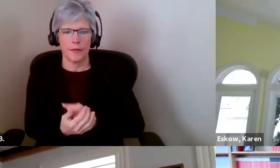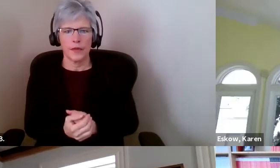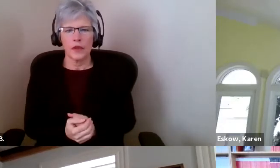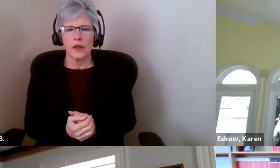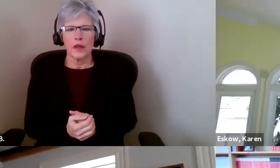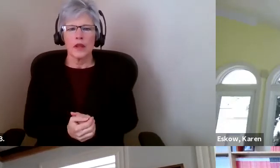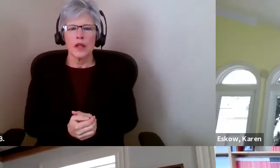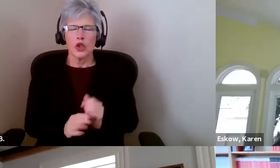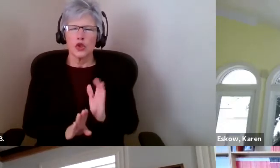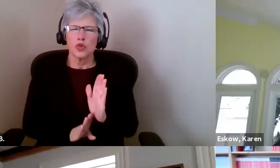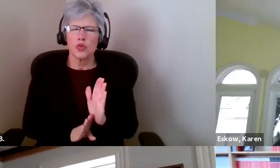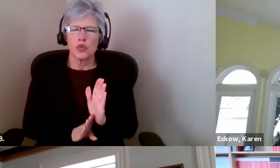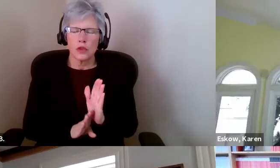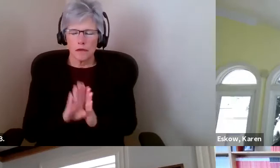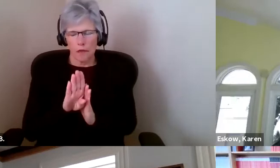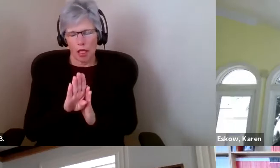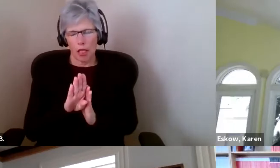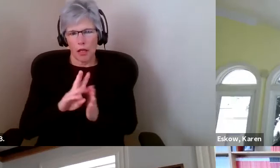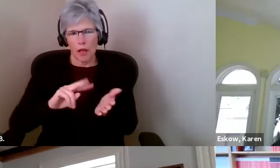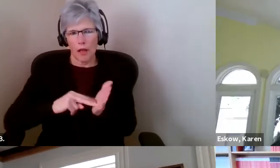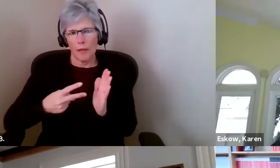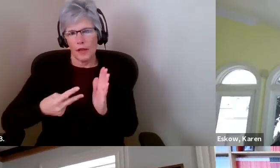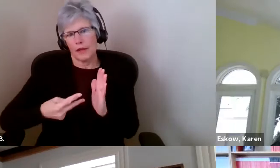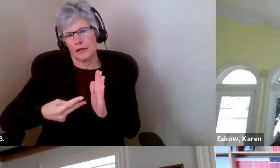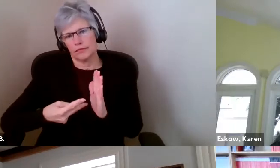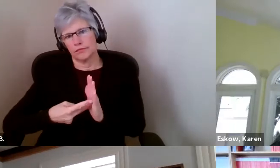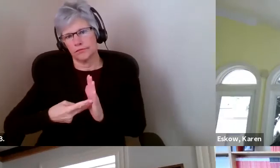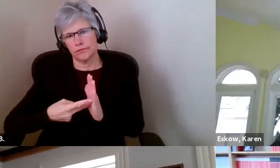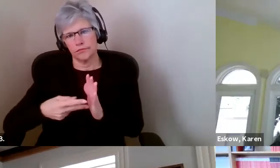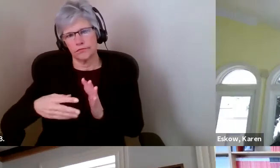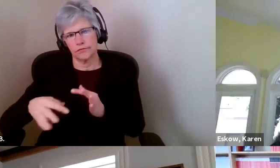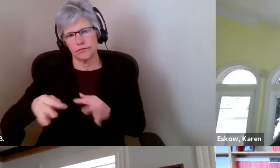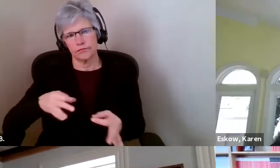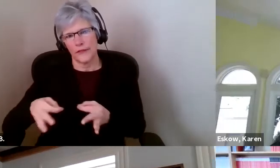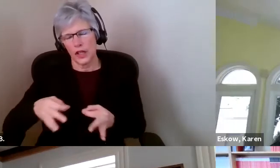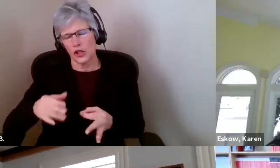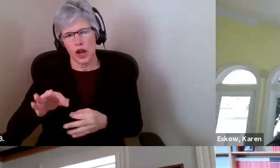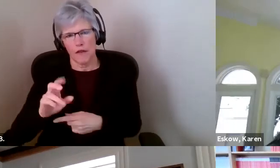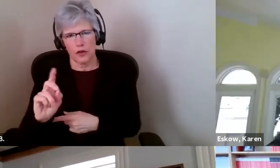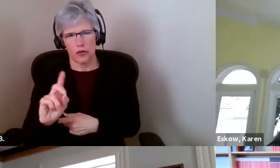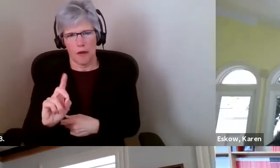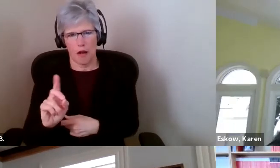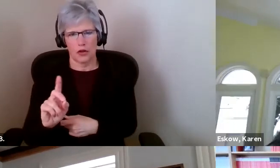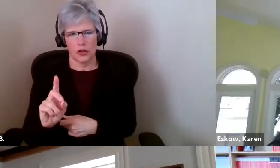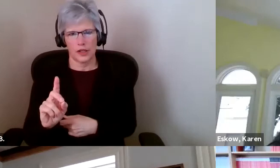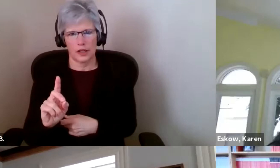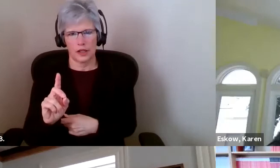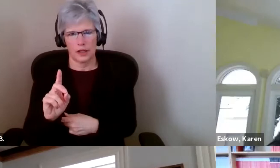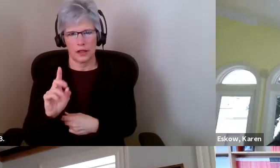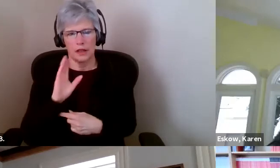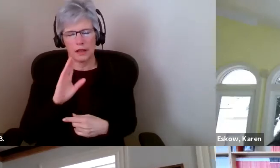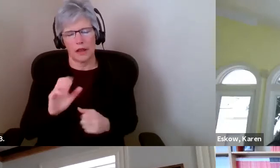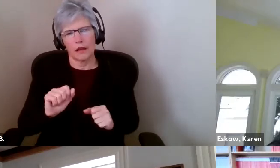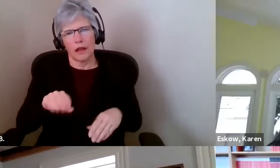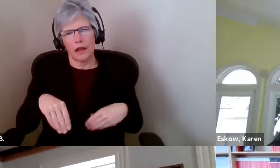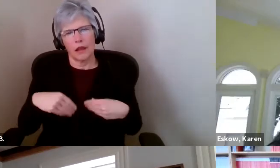enough definition of democracy that will provide a framework for the college